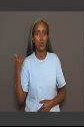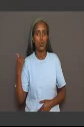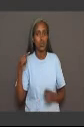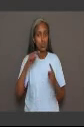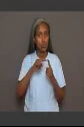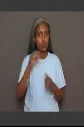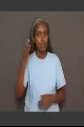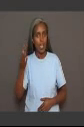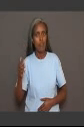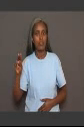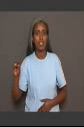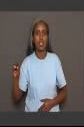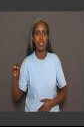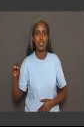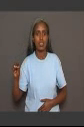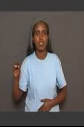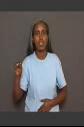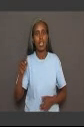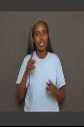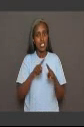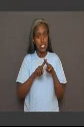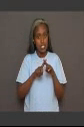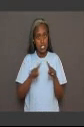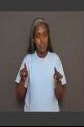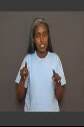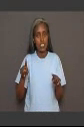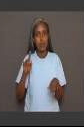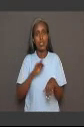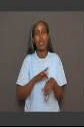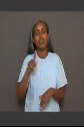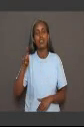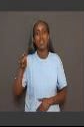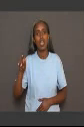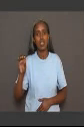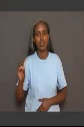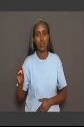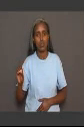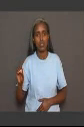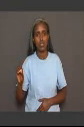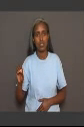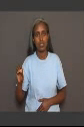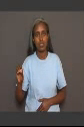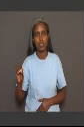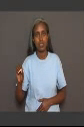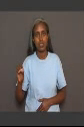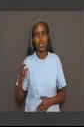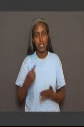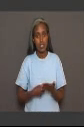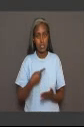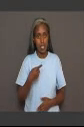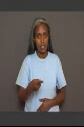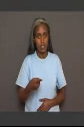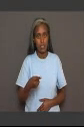to fn are differentiable at x0,